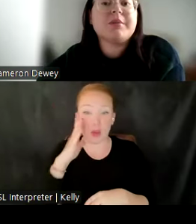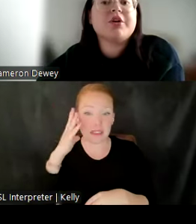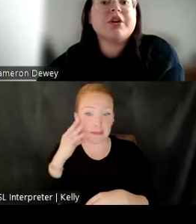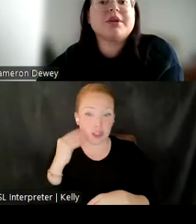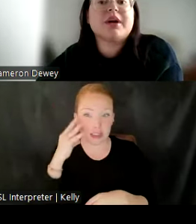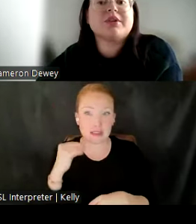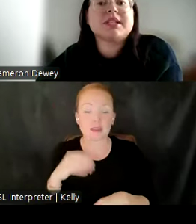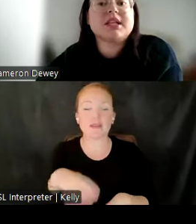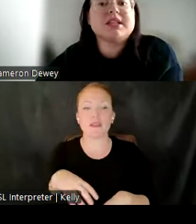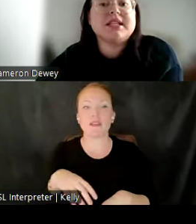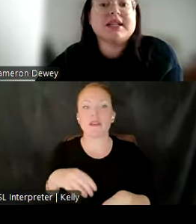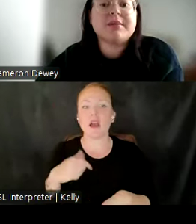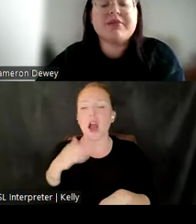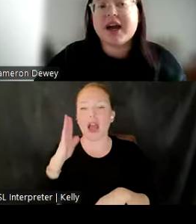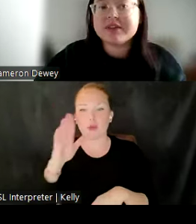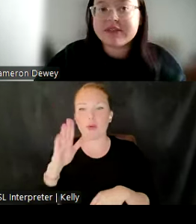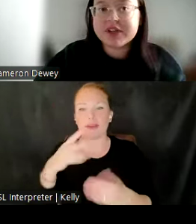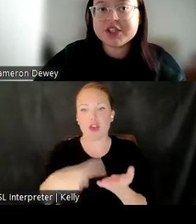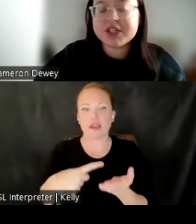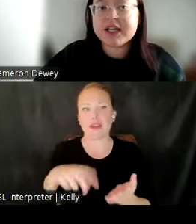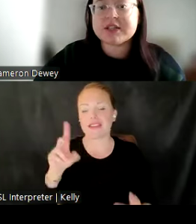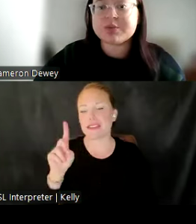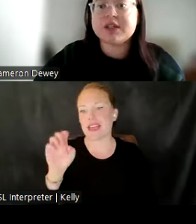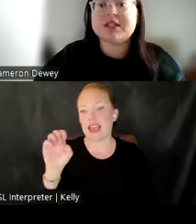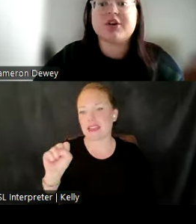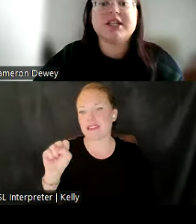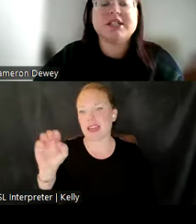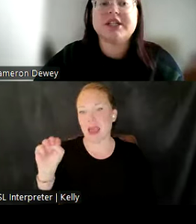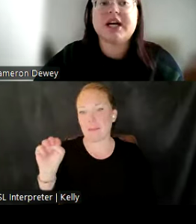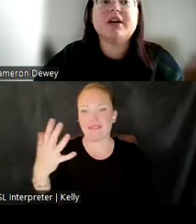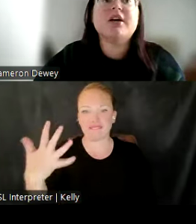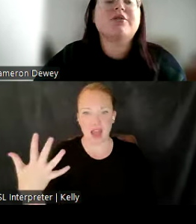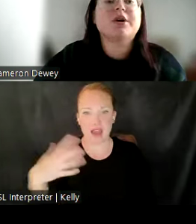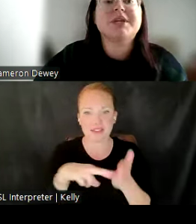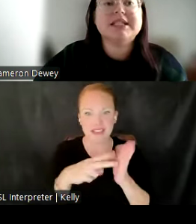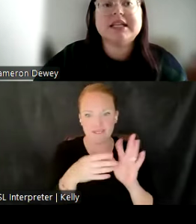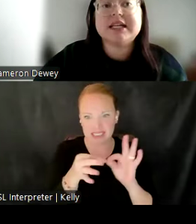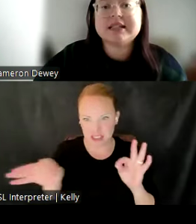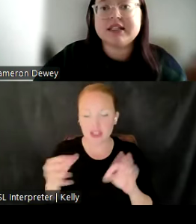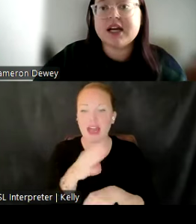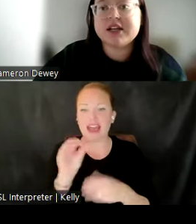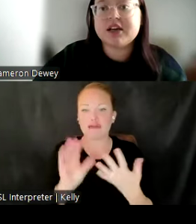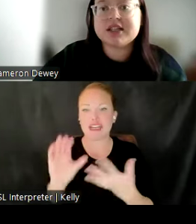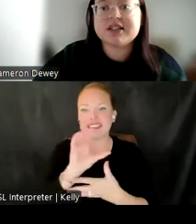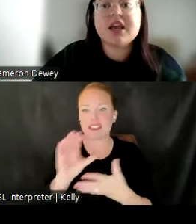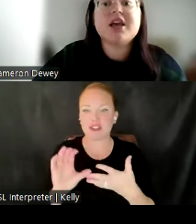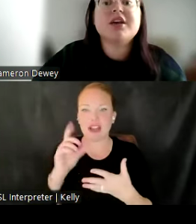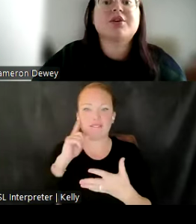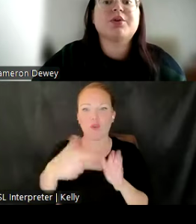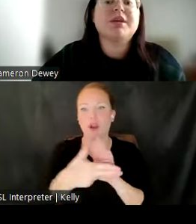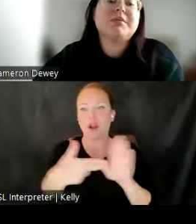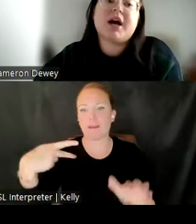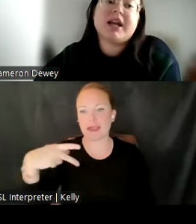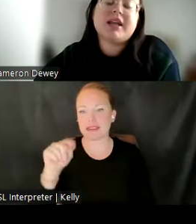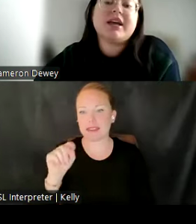out that I'm going to be referencing the DSM-5 definition as well as their criteria for PTSD diagnosis.